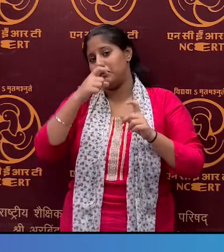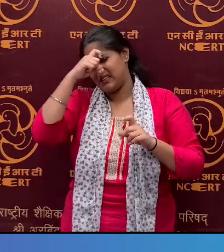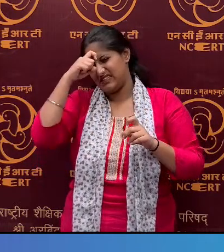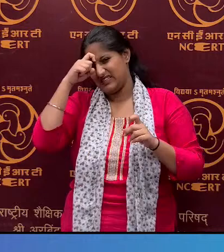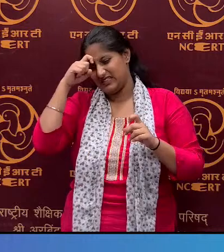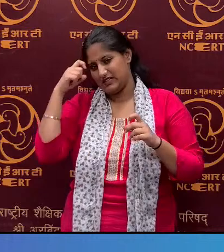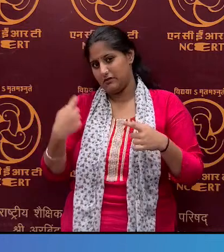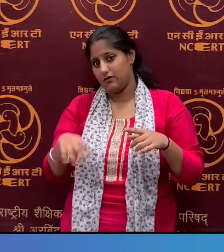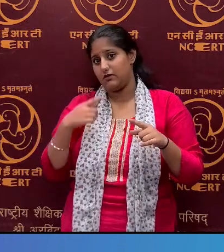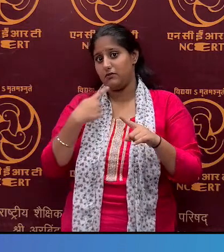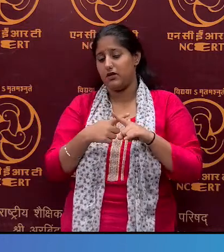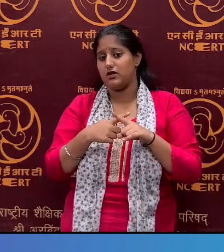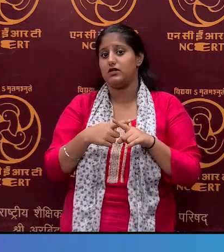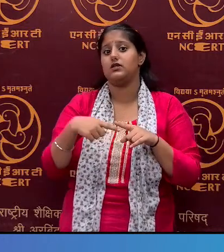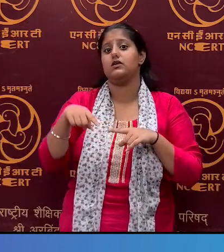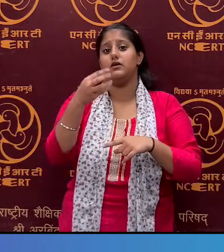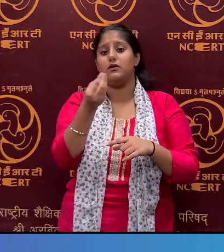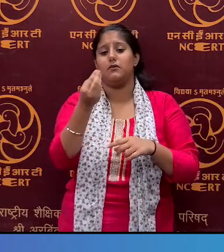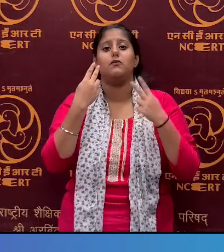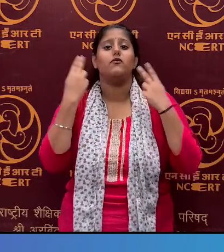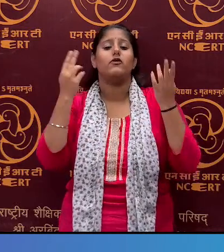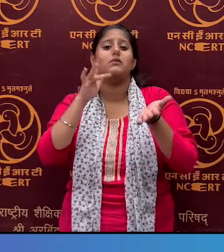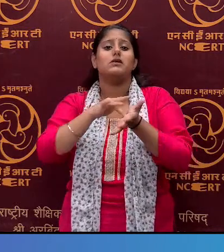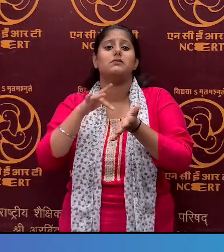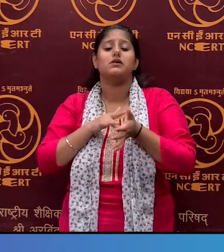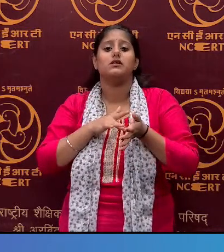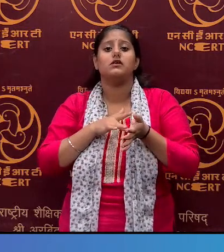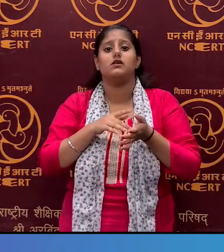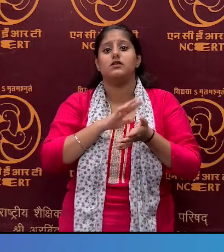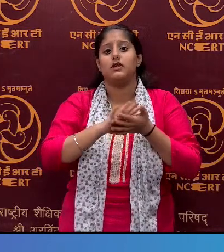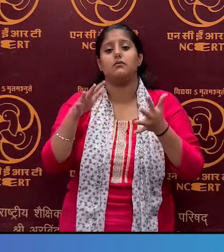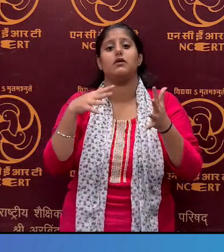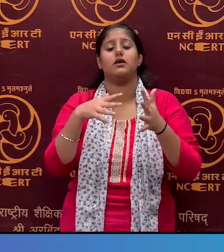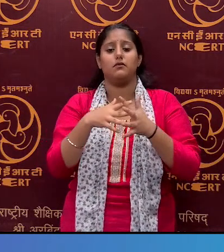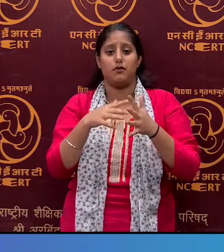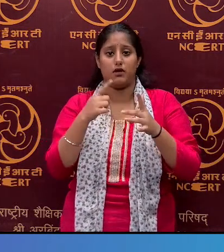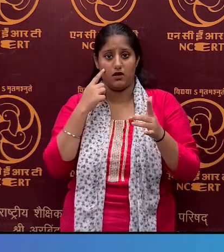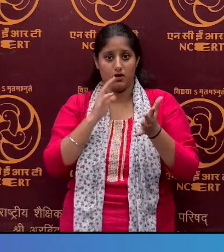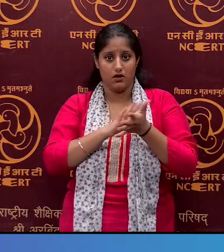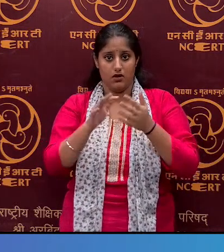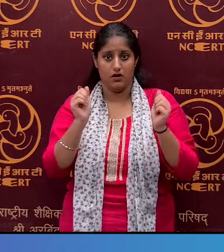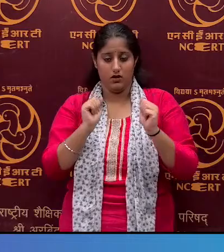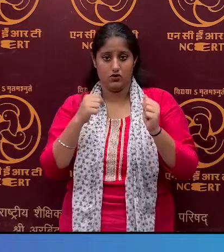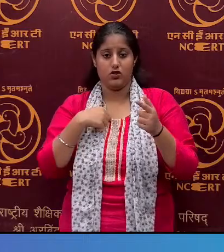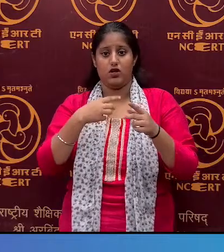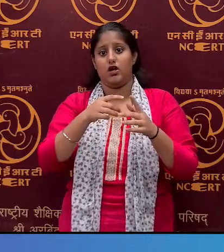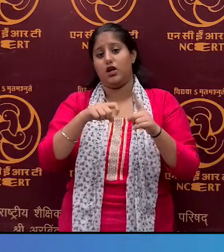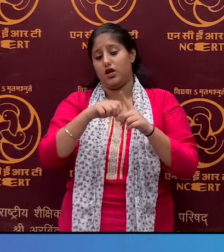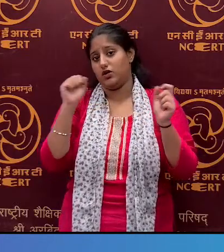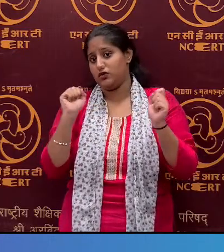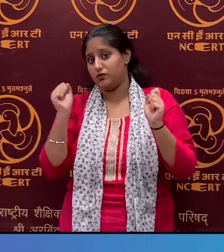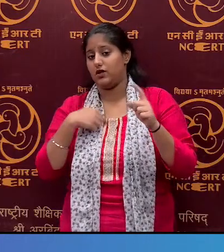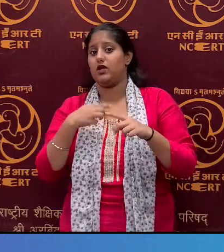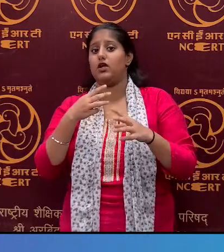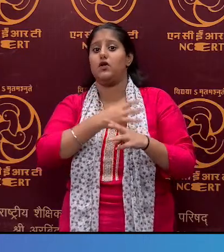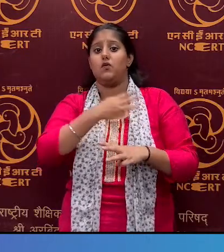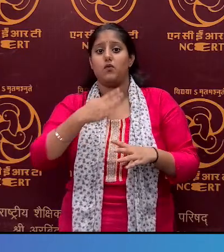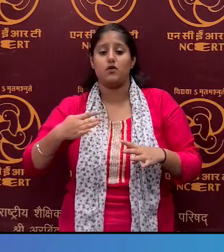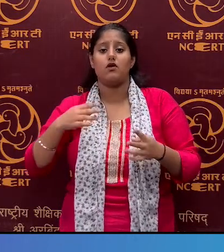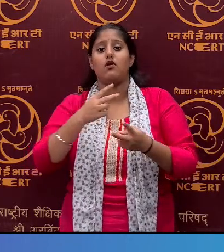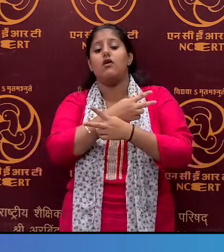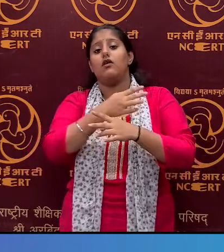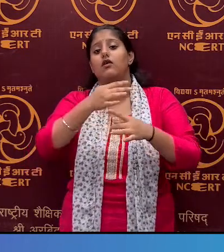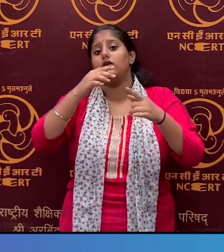our popular hill stations, whether in the Himachal, Kashmir or Uttarakhand or in northeastern India, lie